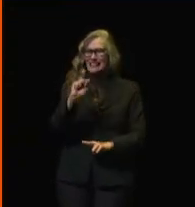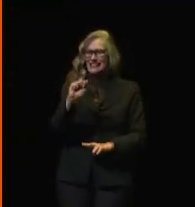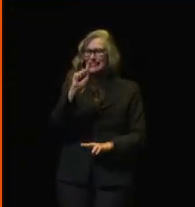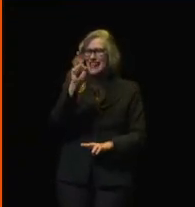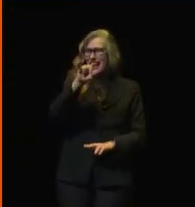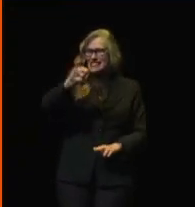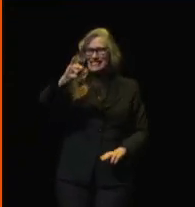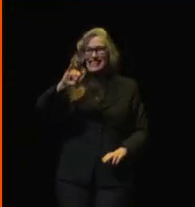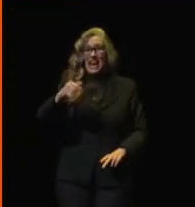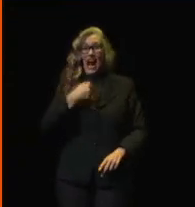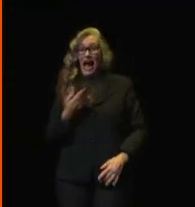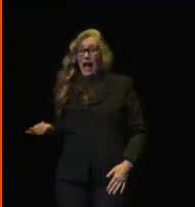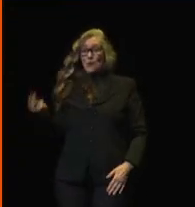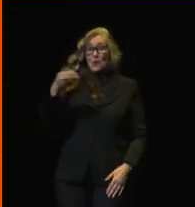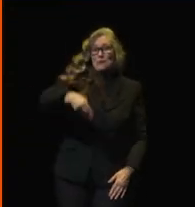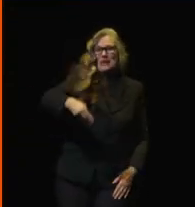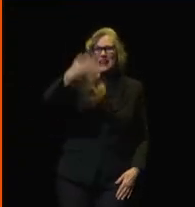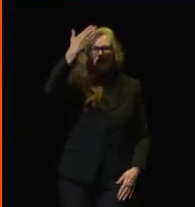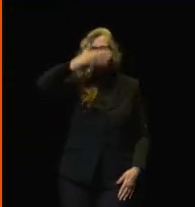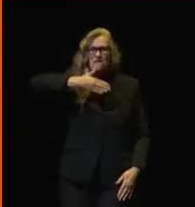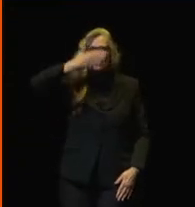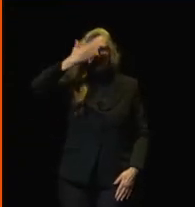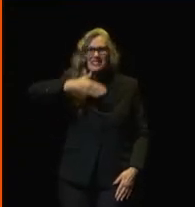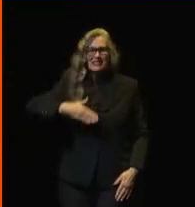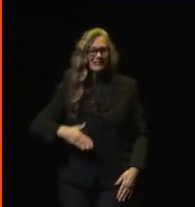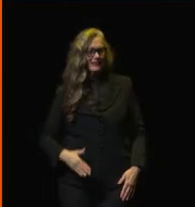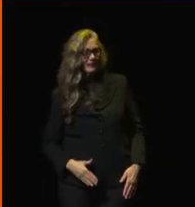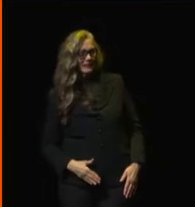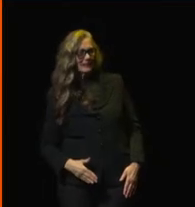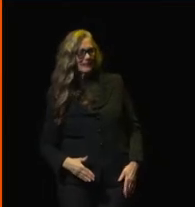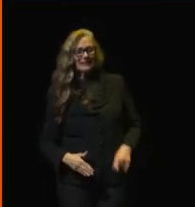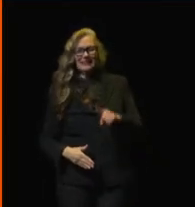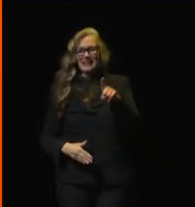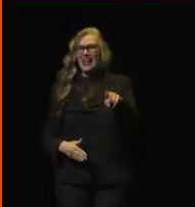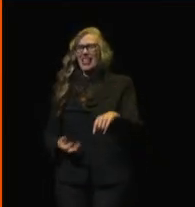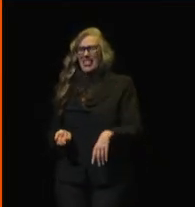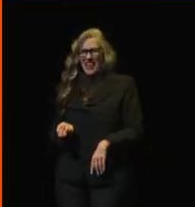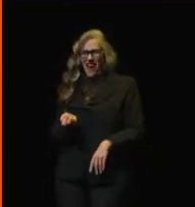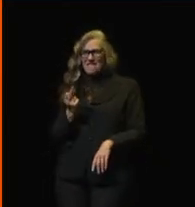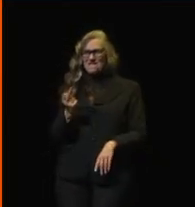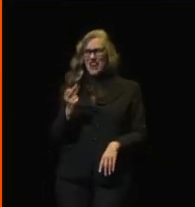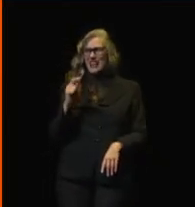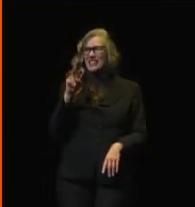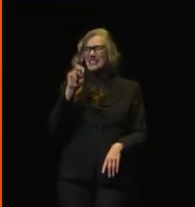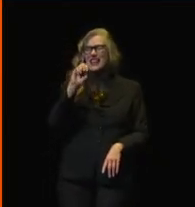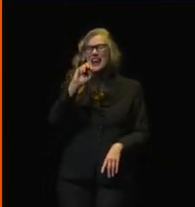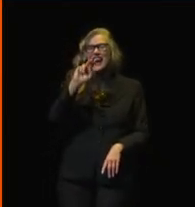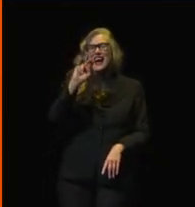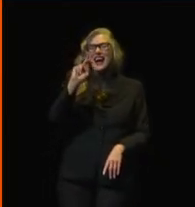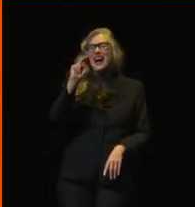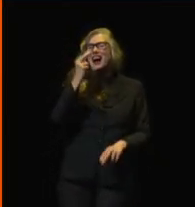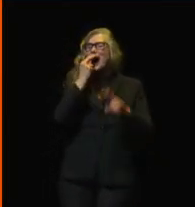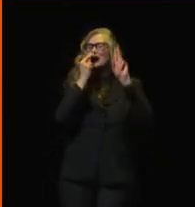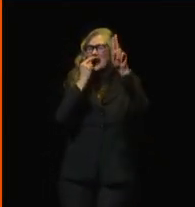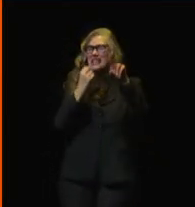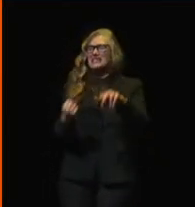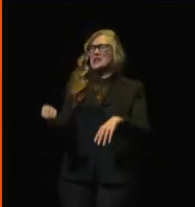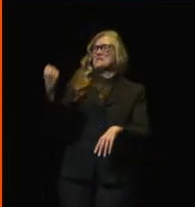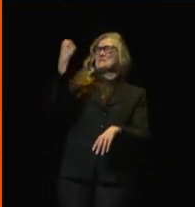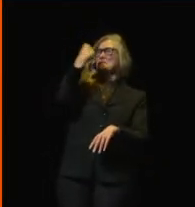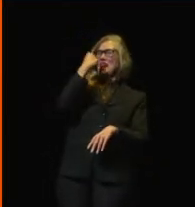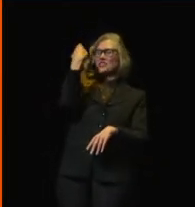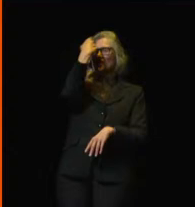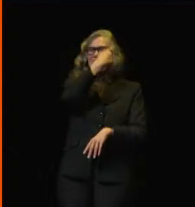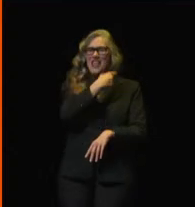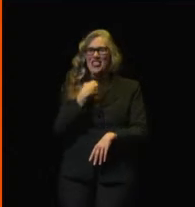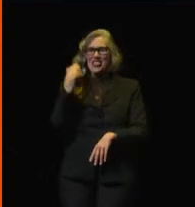Put me up front. Excuse me, kids. Let a fucking Nazi punch the guy with ALS